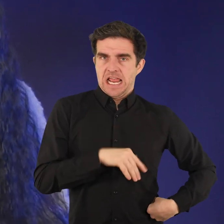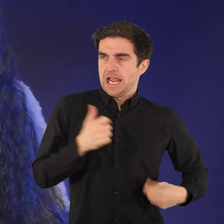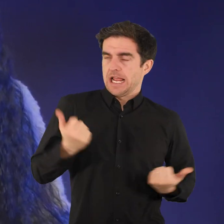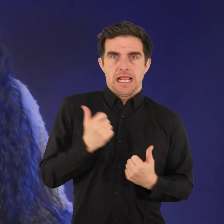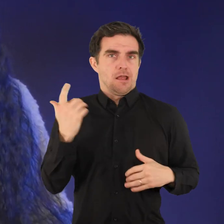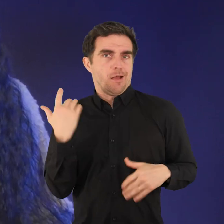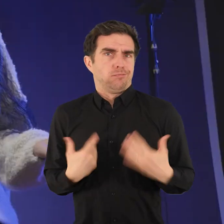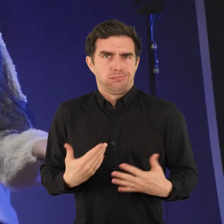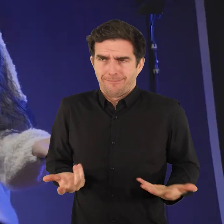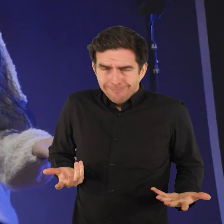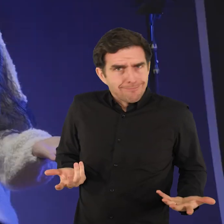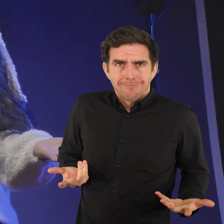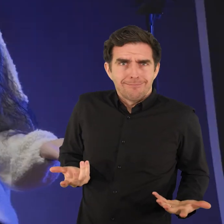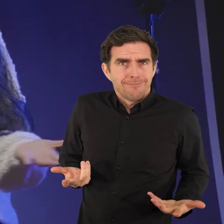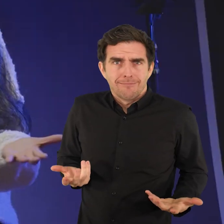is okay.